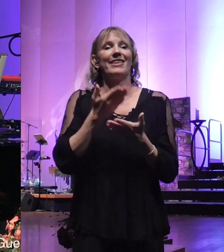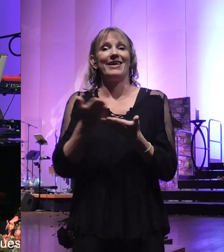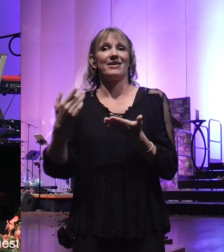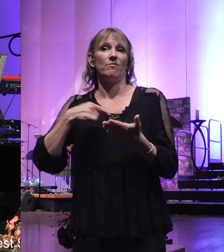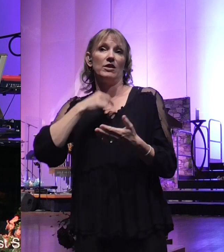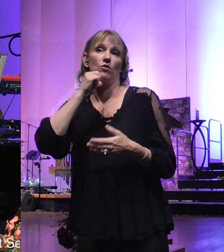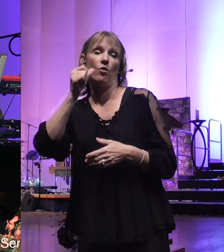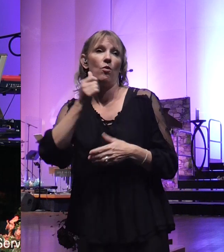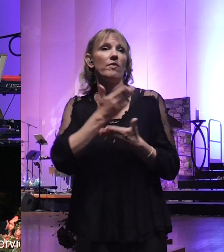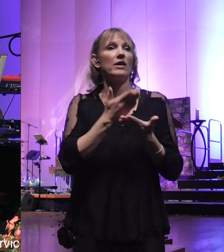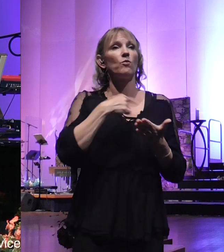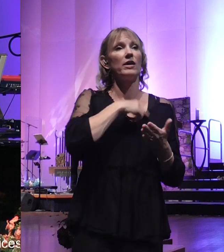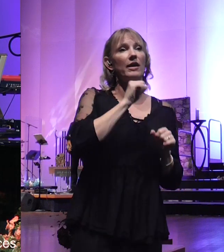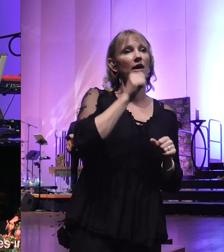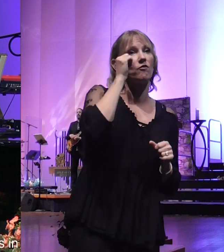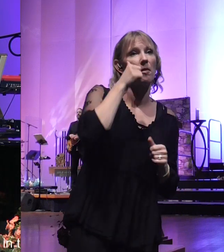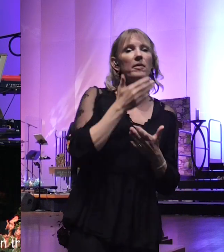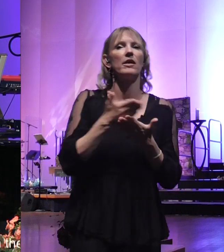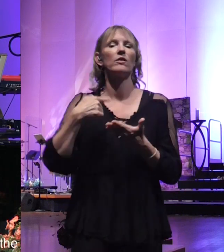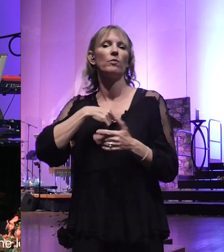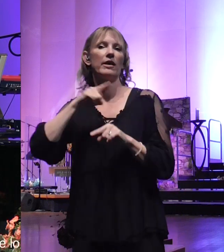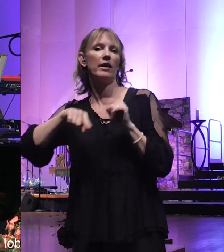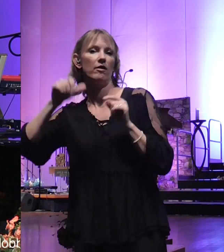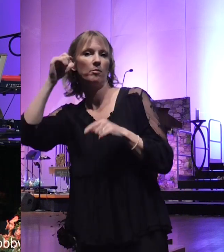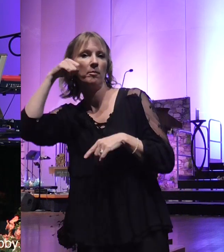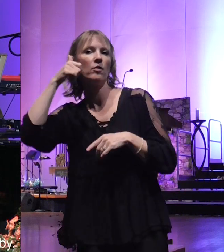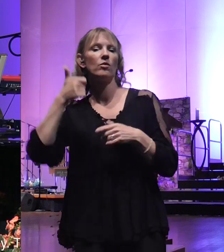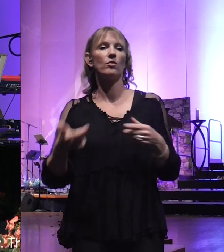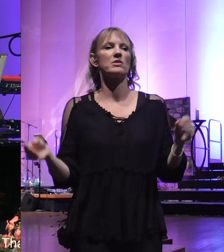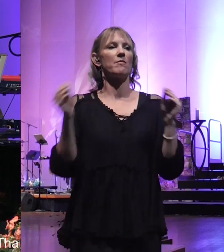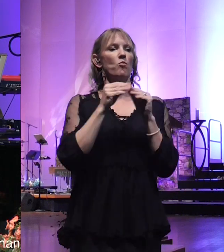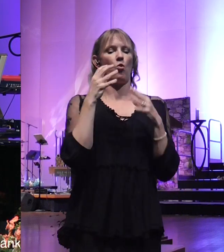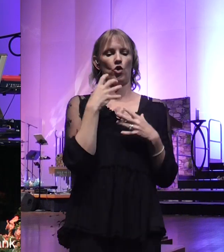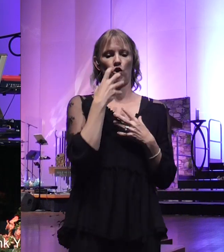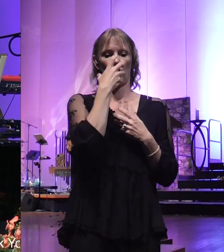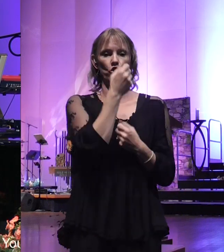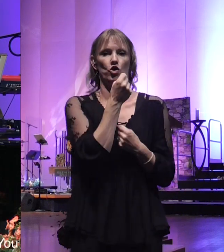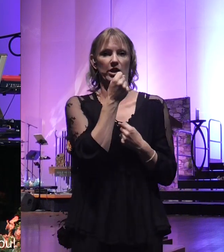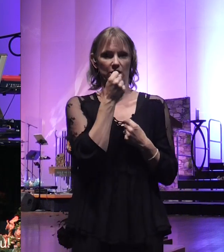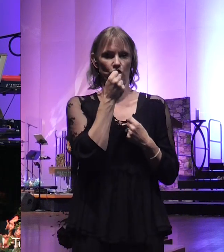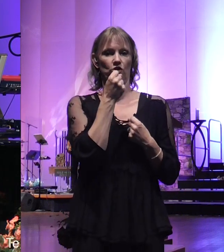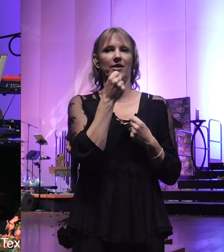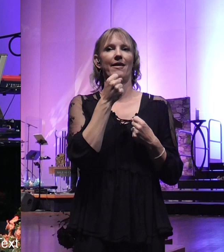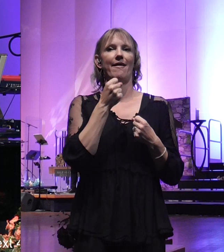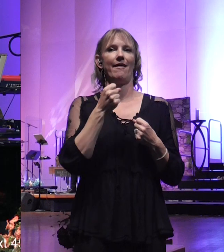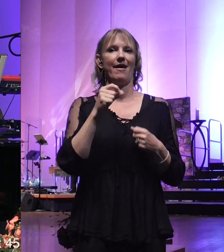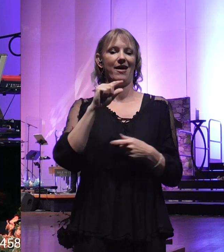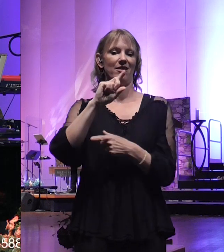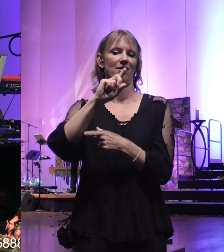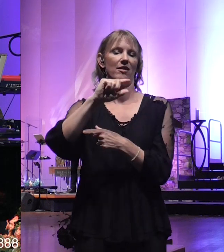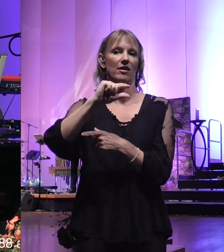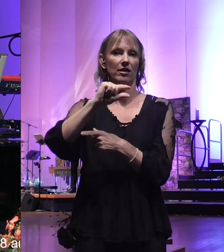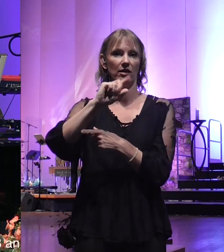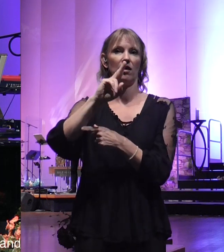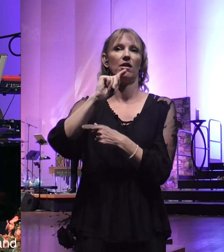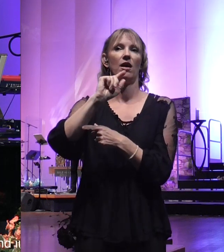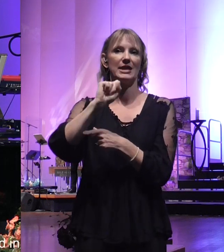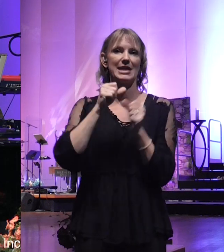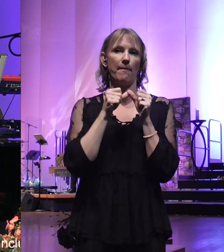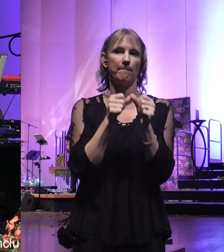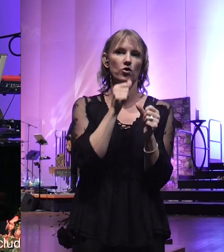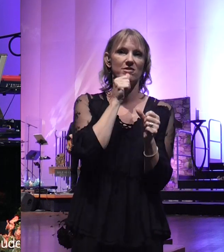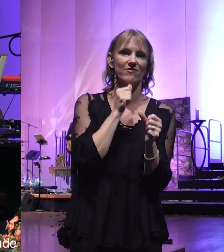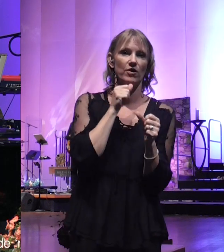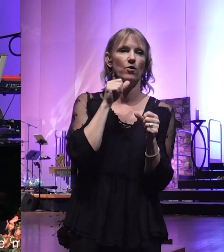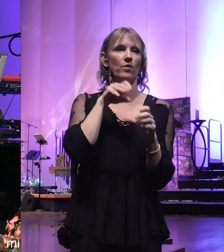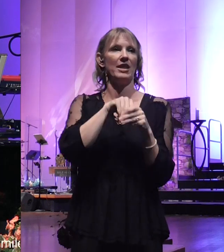things we can remember and things we can't. There is more courage and guts and perseverance in a